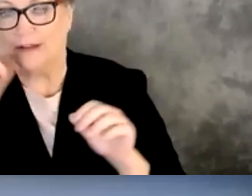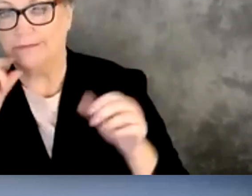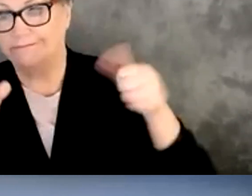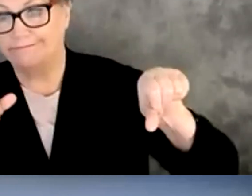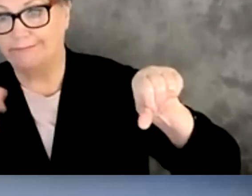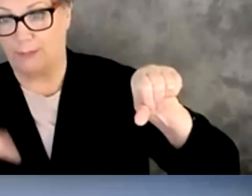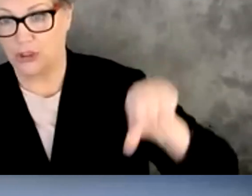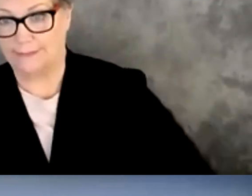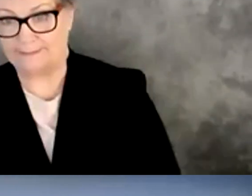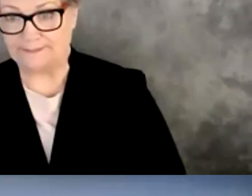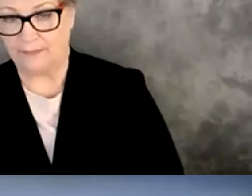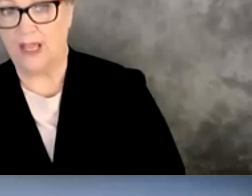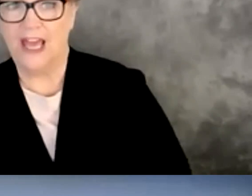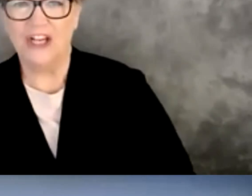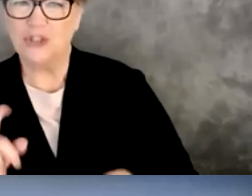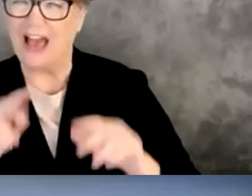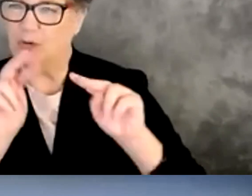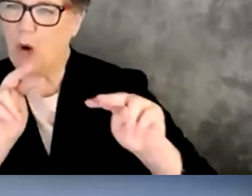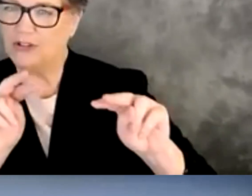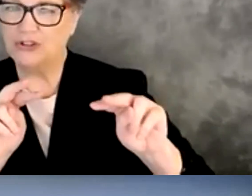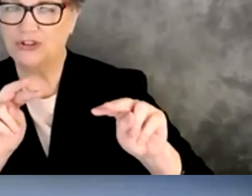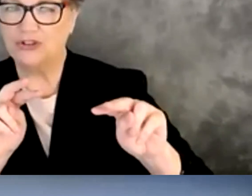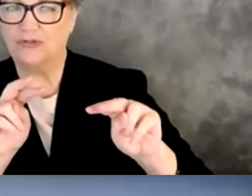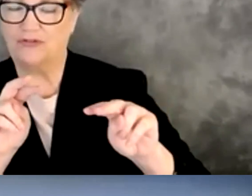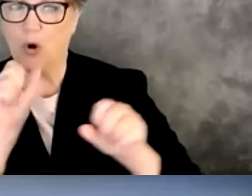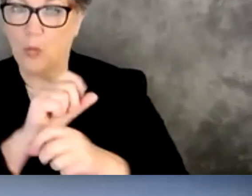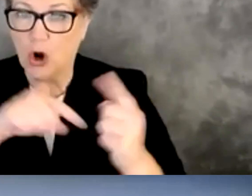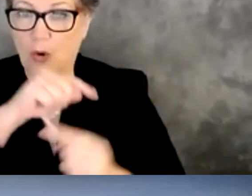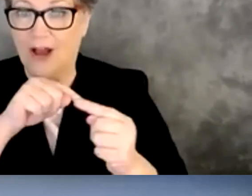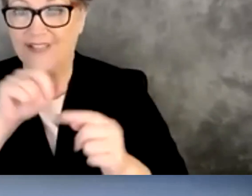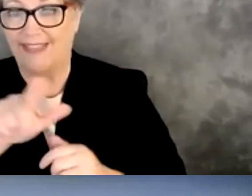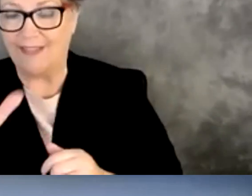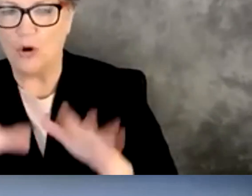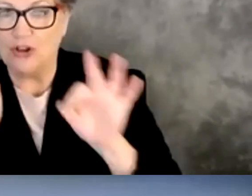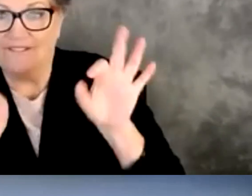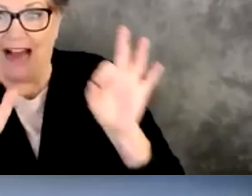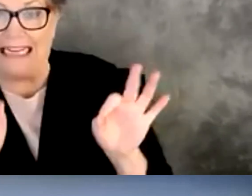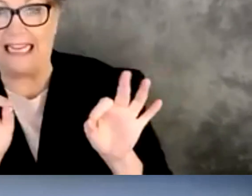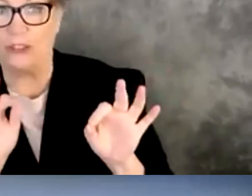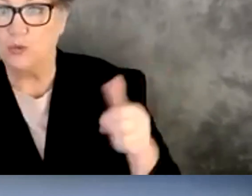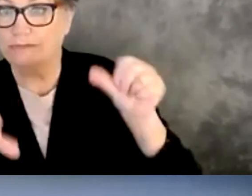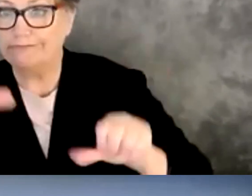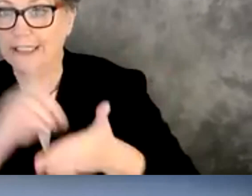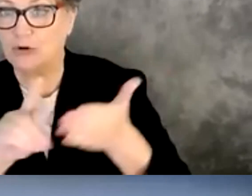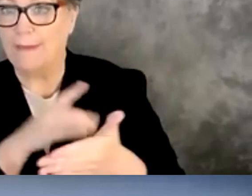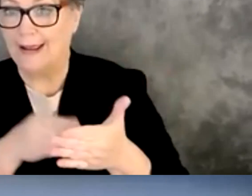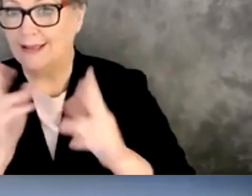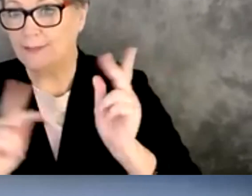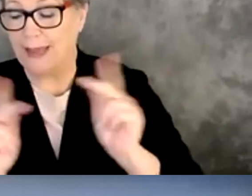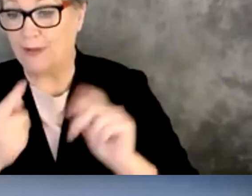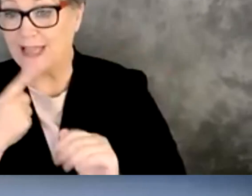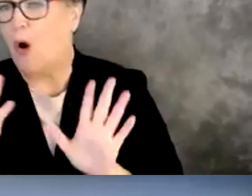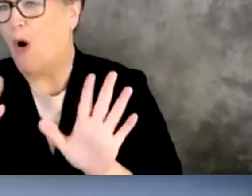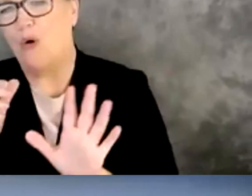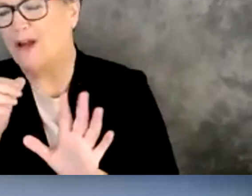away. So, you know, we have to watch for workarounds that landlords are finding, such as saying, well, it's not